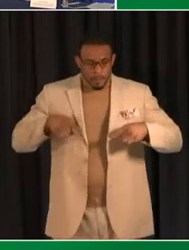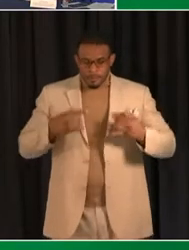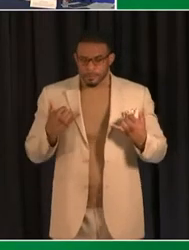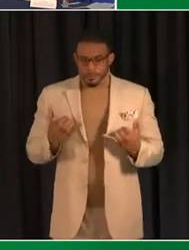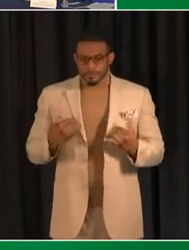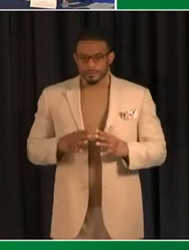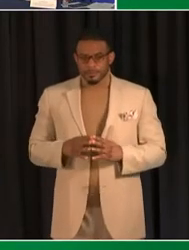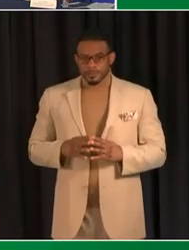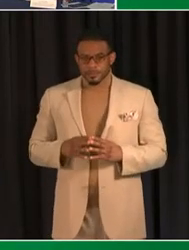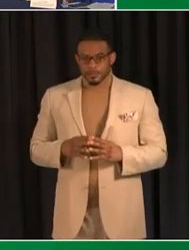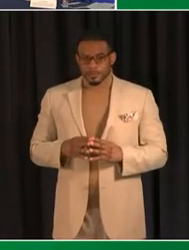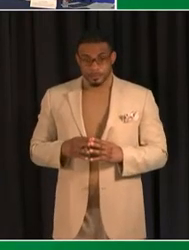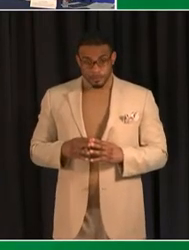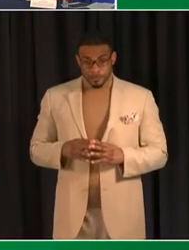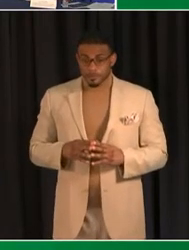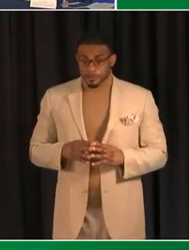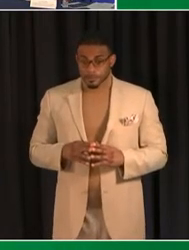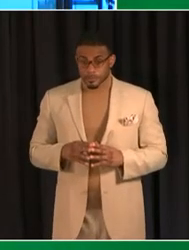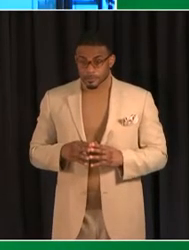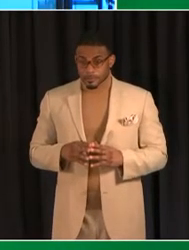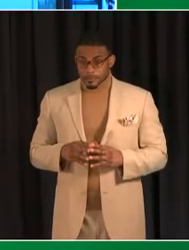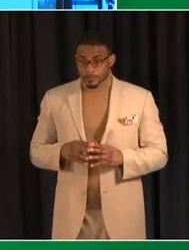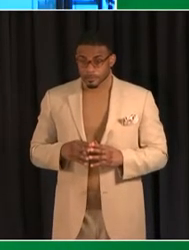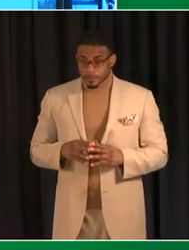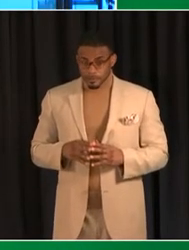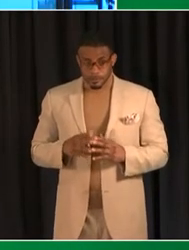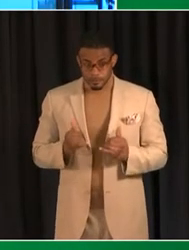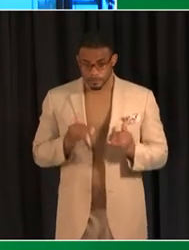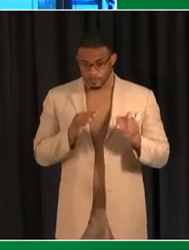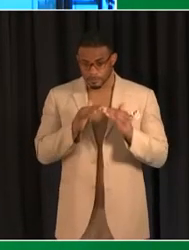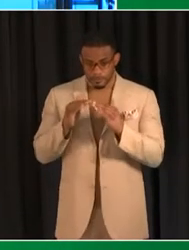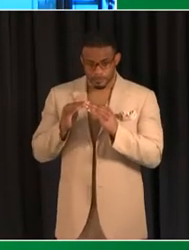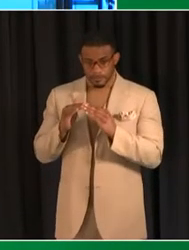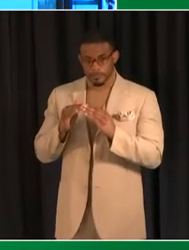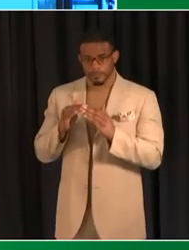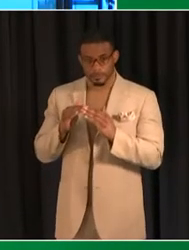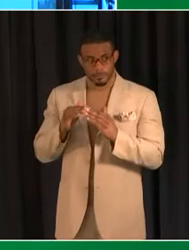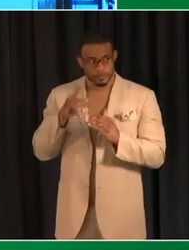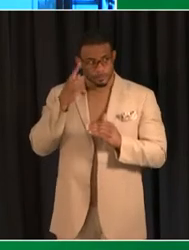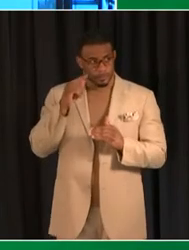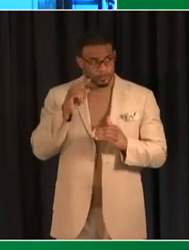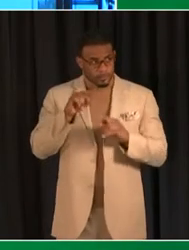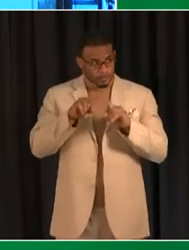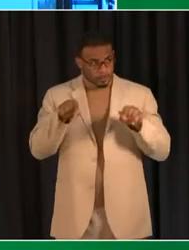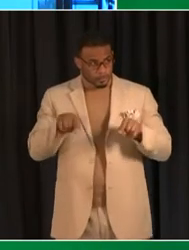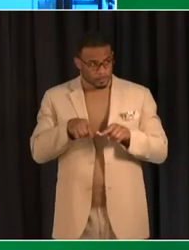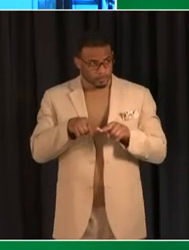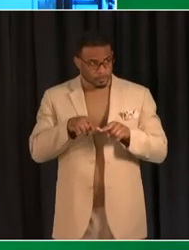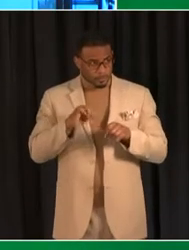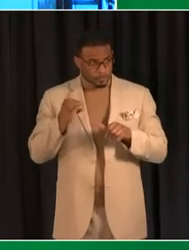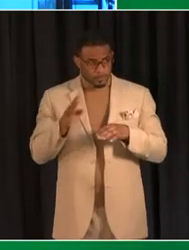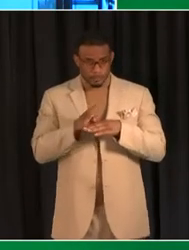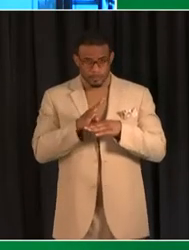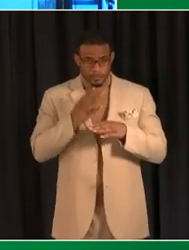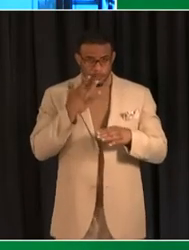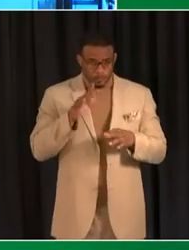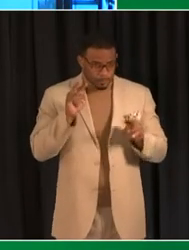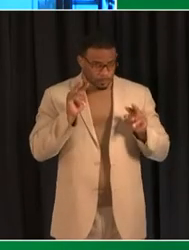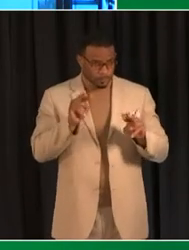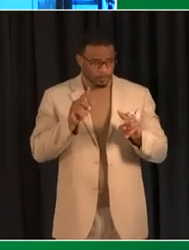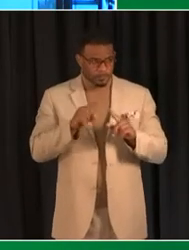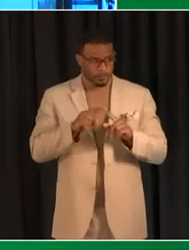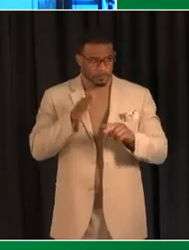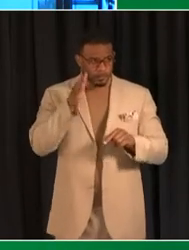us today. And we at the Downtown BID and Golden Triangle BID, and actually all of our business improvement districts, are